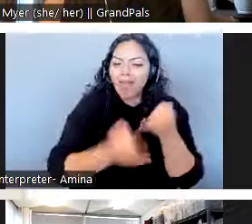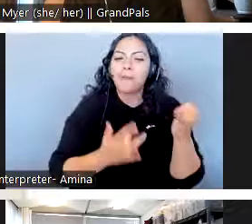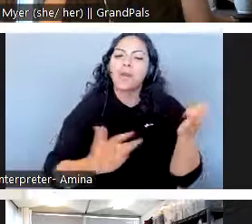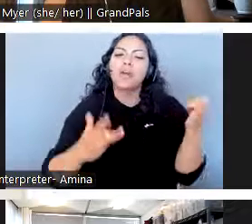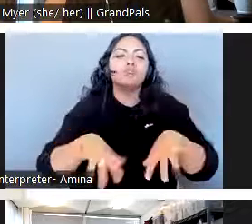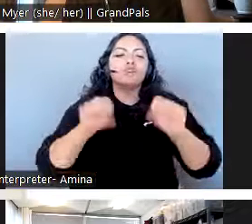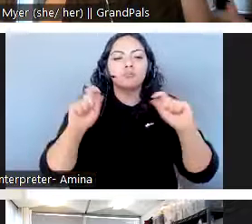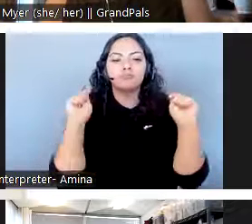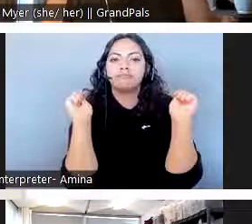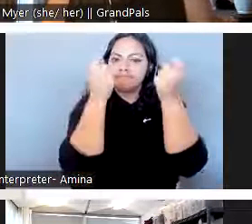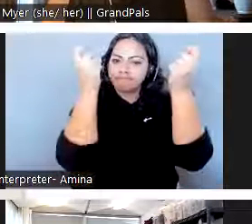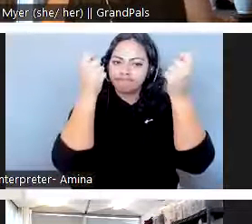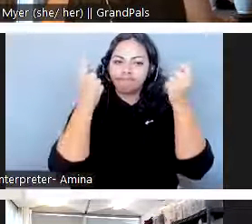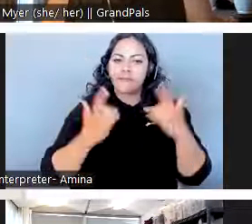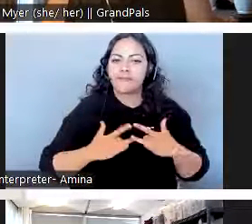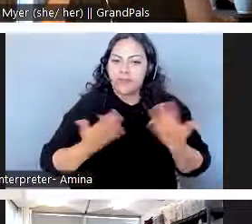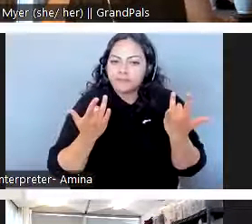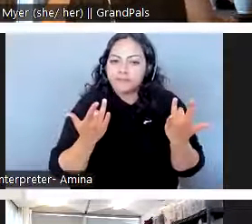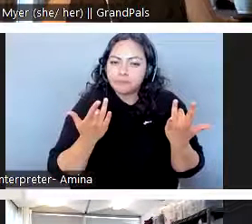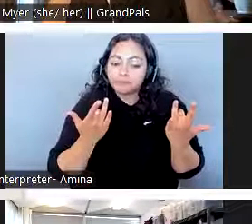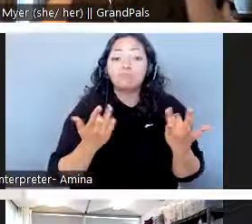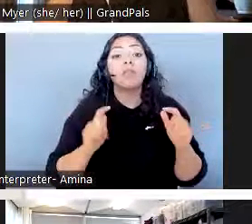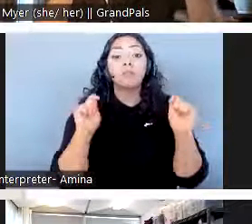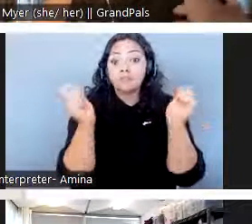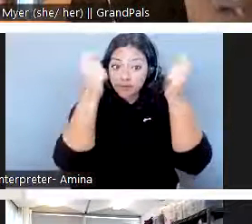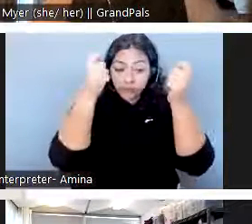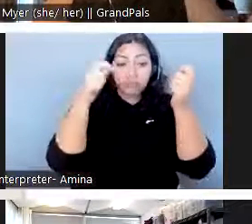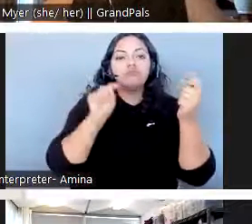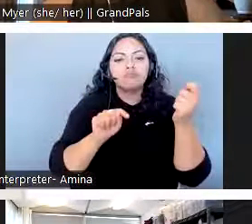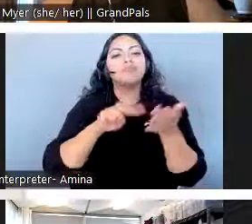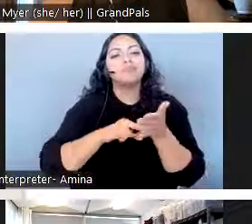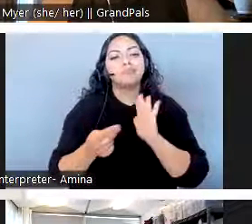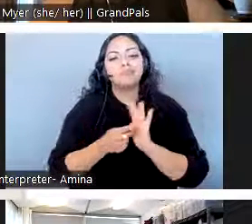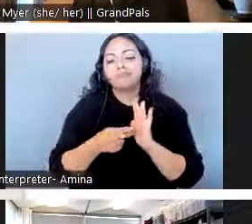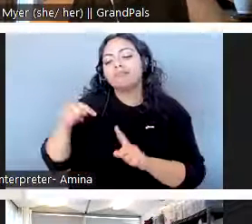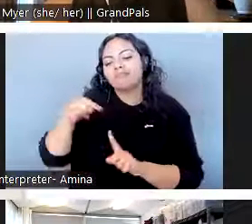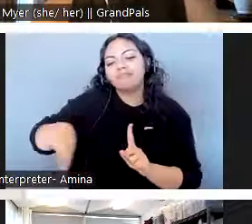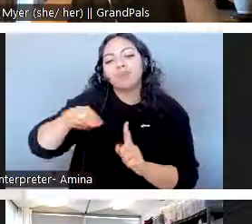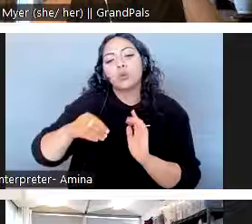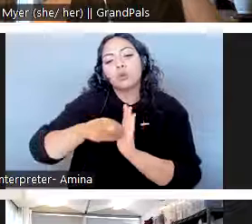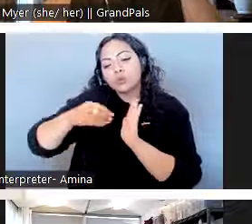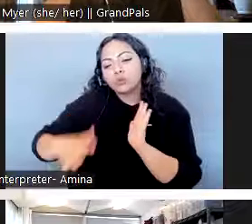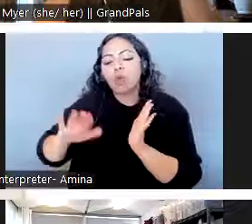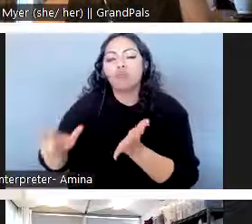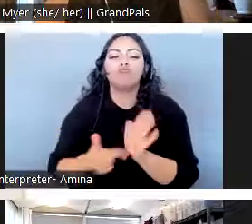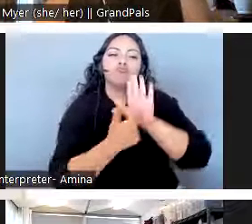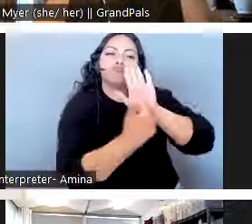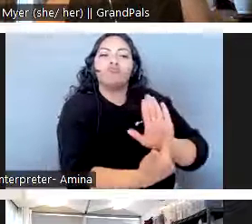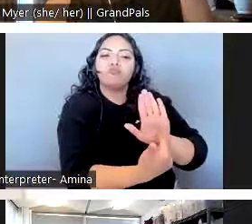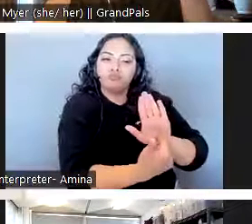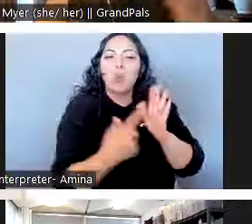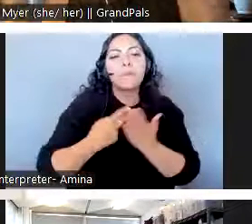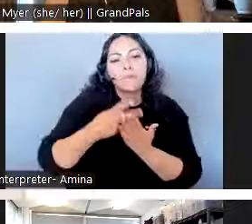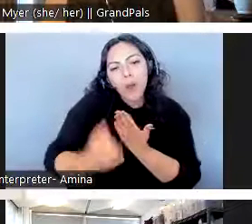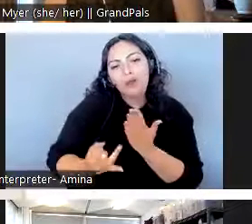event. And that celebration is an opportunity for students to share back their projects with their GrandPals. In a lot of the